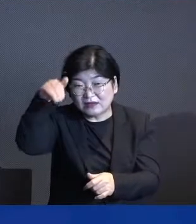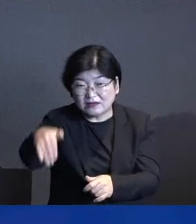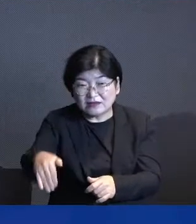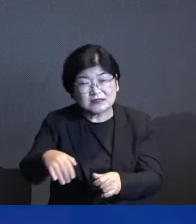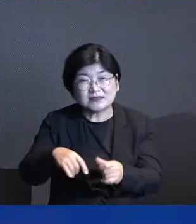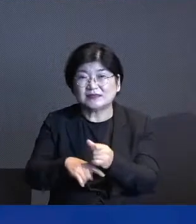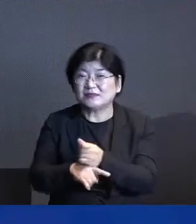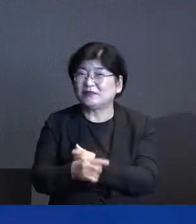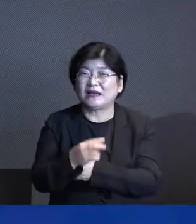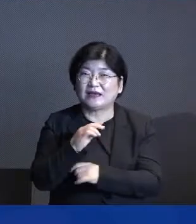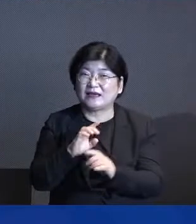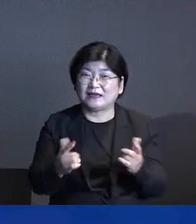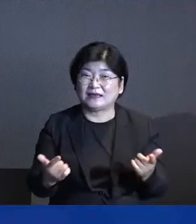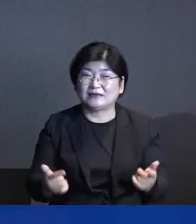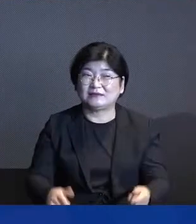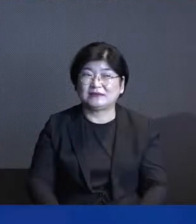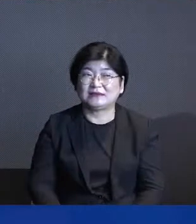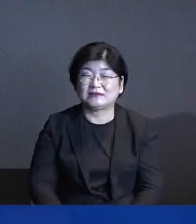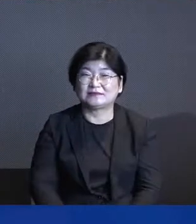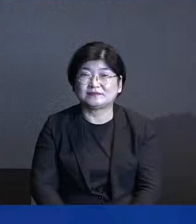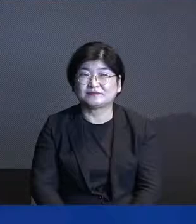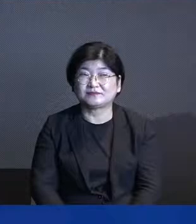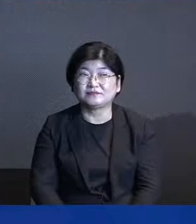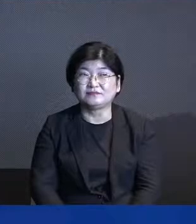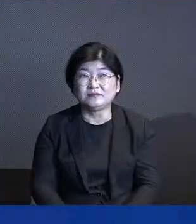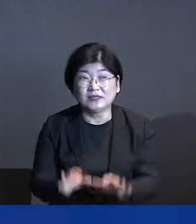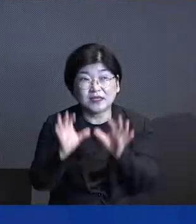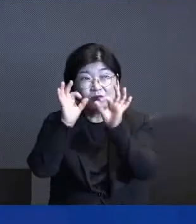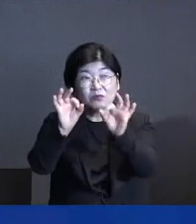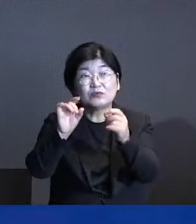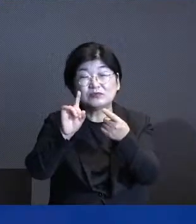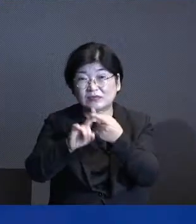As you see that 20 to 50 years, there's a